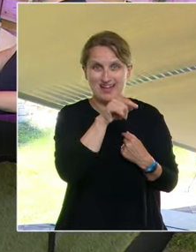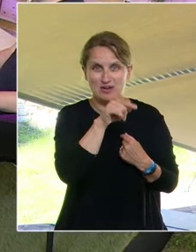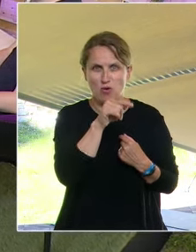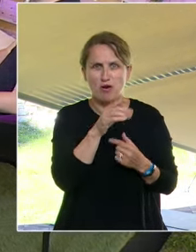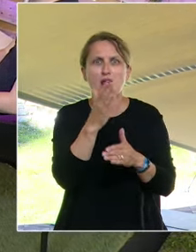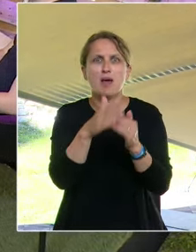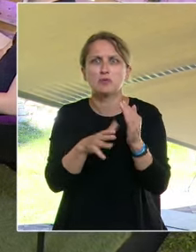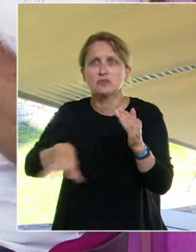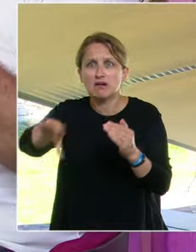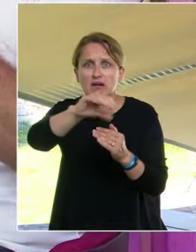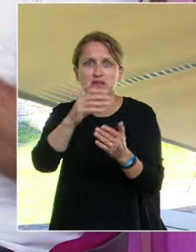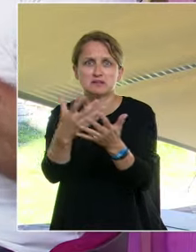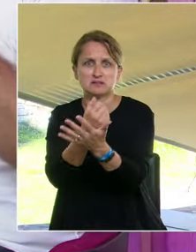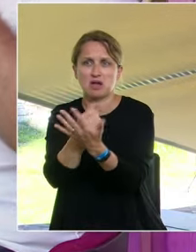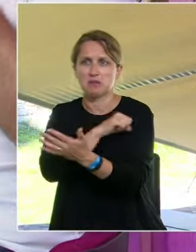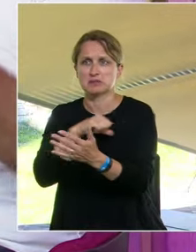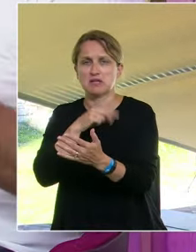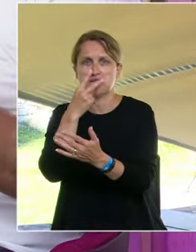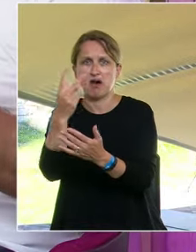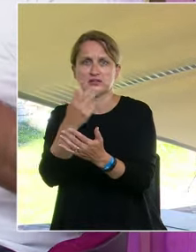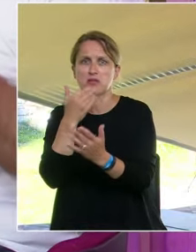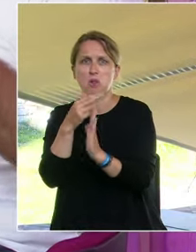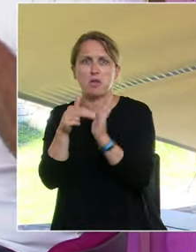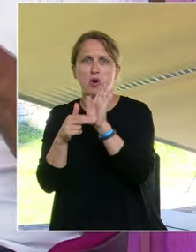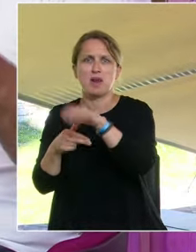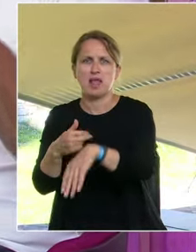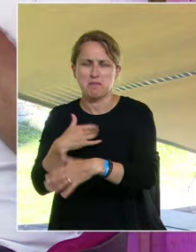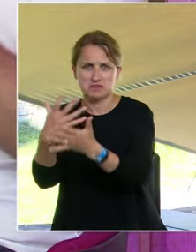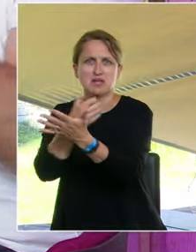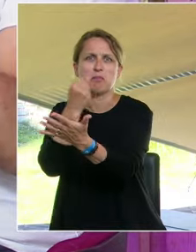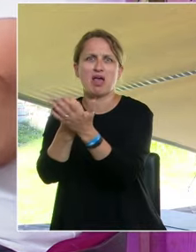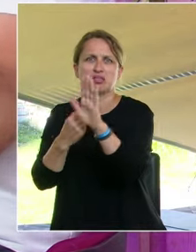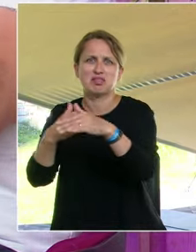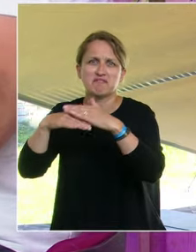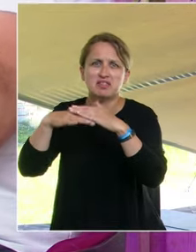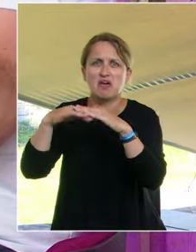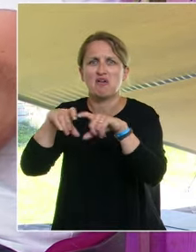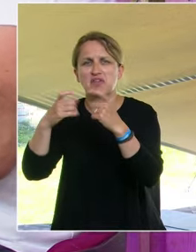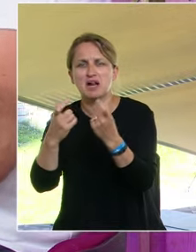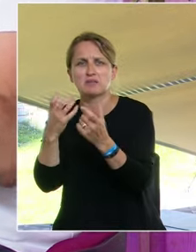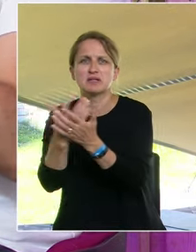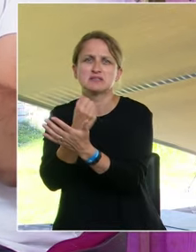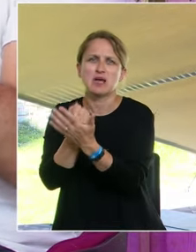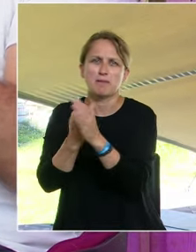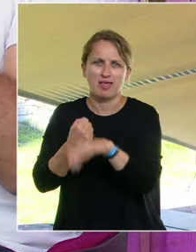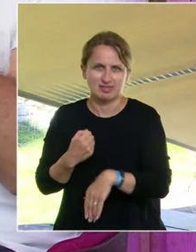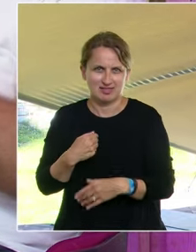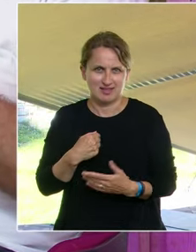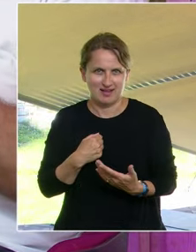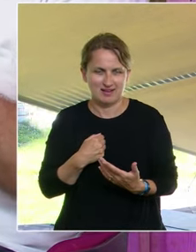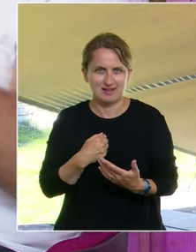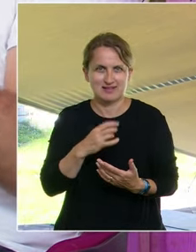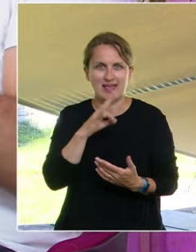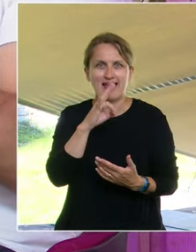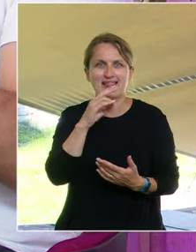everybody can access and not to worry about. So that's the biggest thing. There is no such thing as NFT art yet. I mean, like I said, there's a bunch